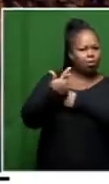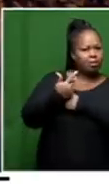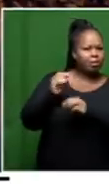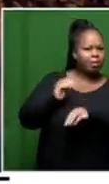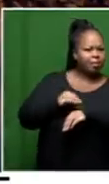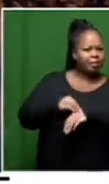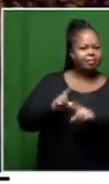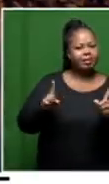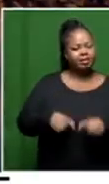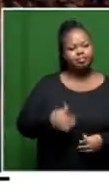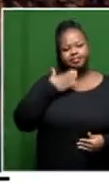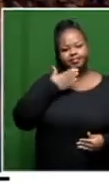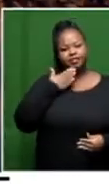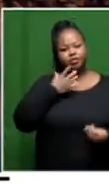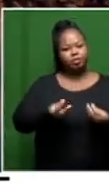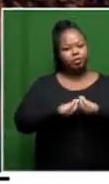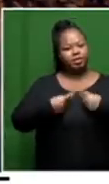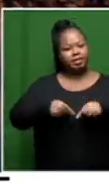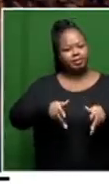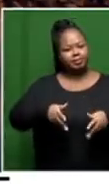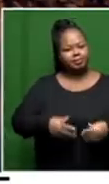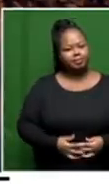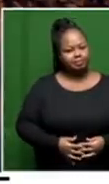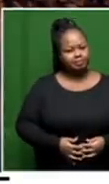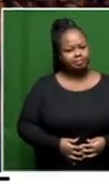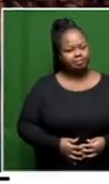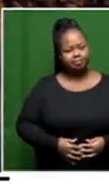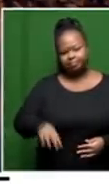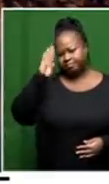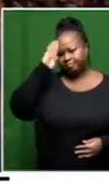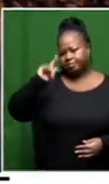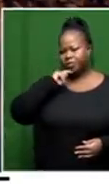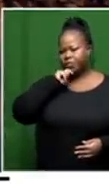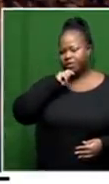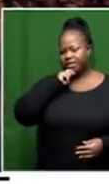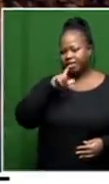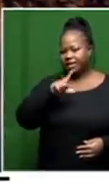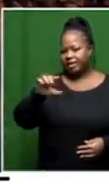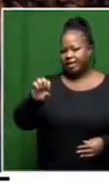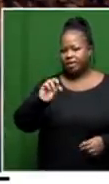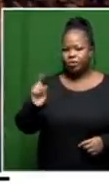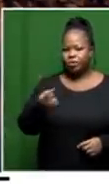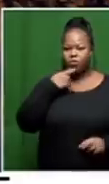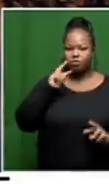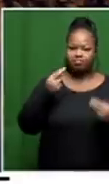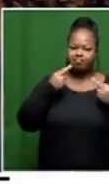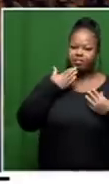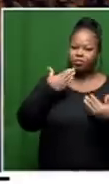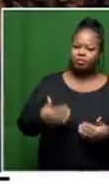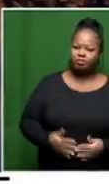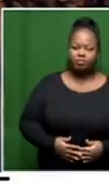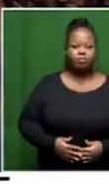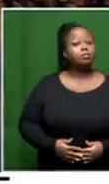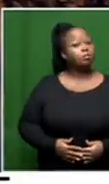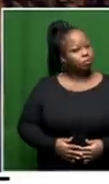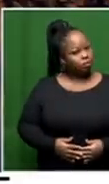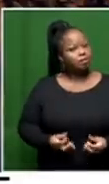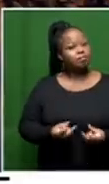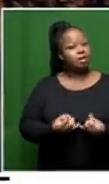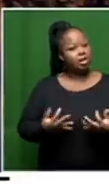Good to have you, Sandile. I'm glad we can have this conversation. Good morning to you, Diane, and your viewers. Thank you. More and more voices